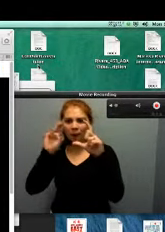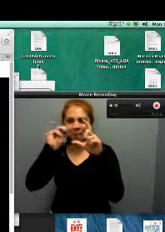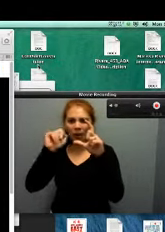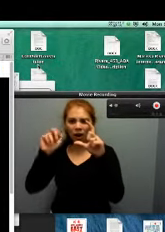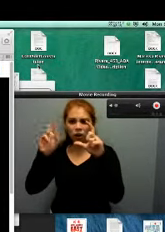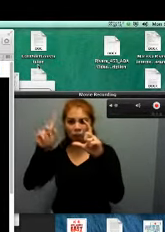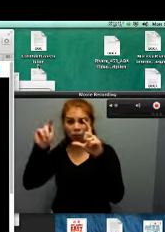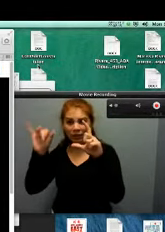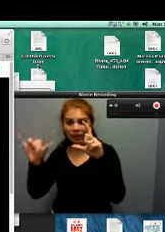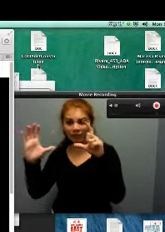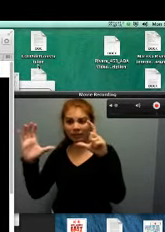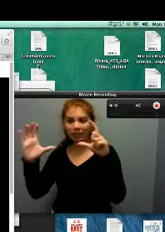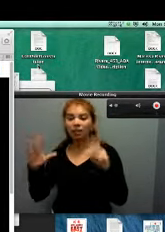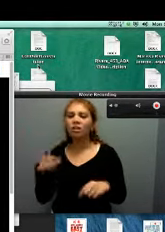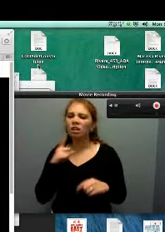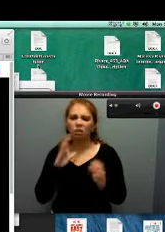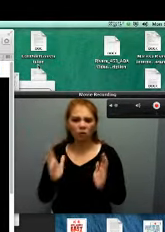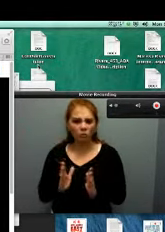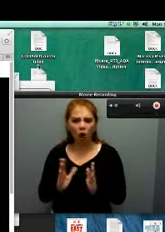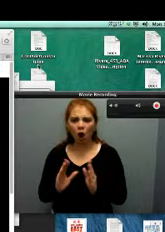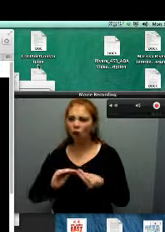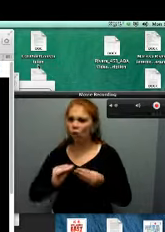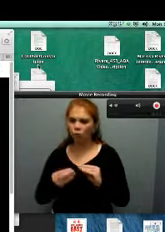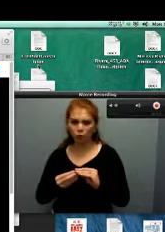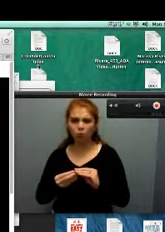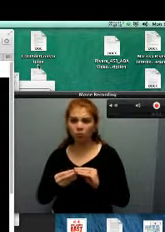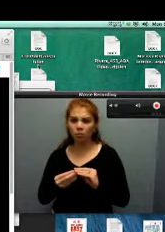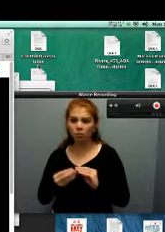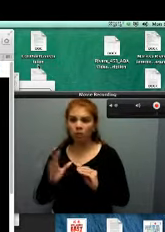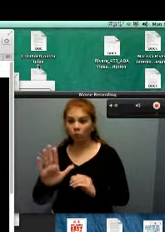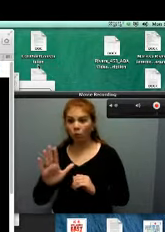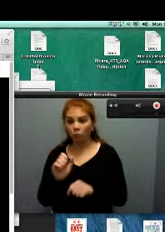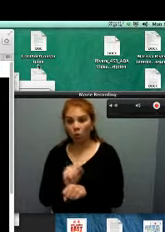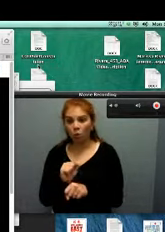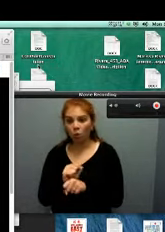this is a small group of your employees.